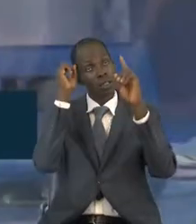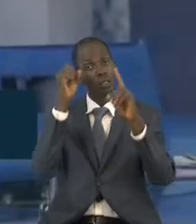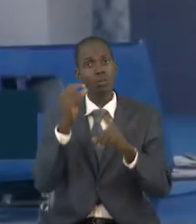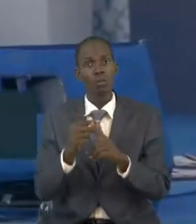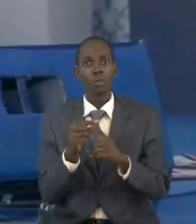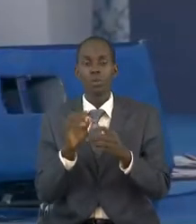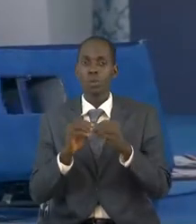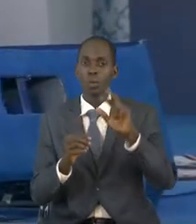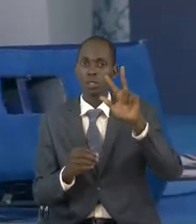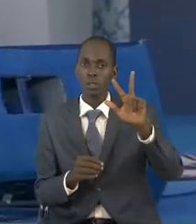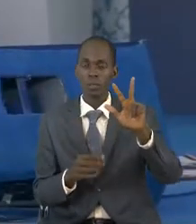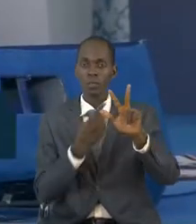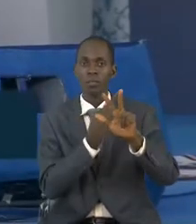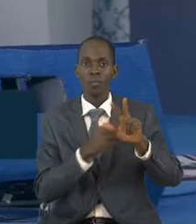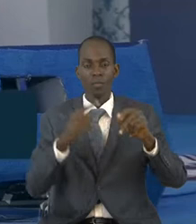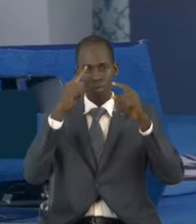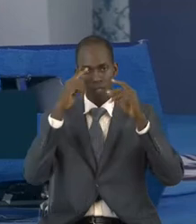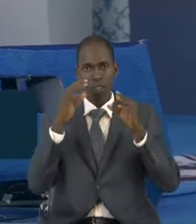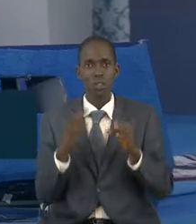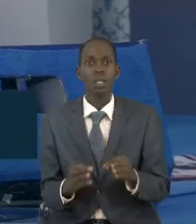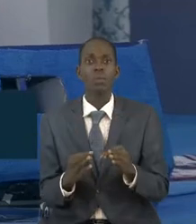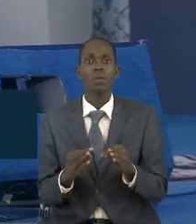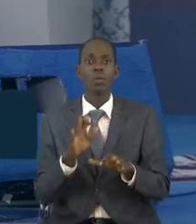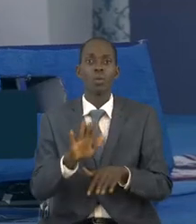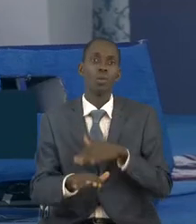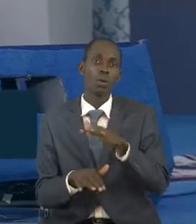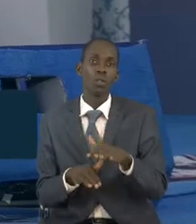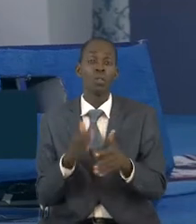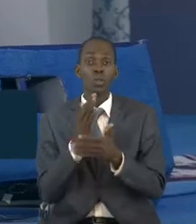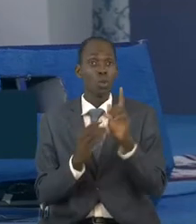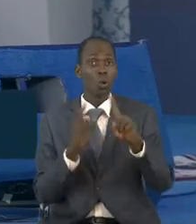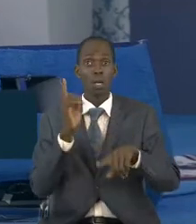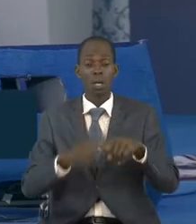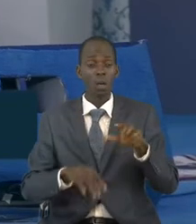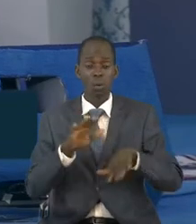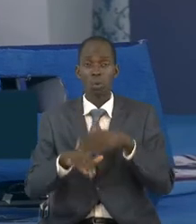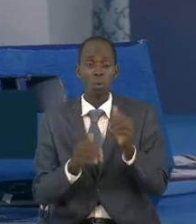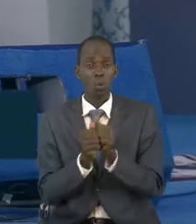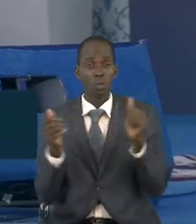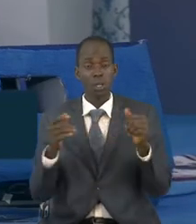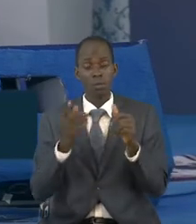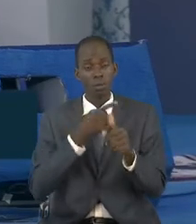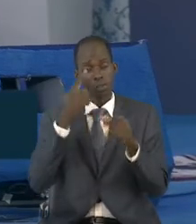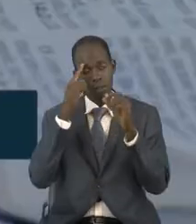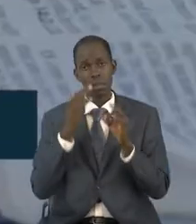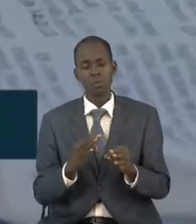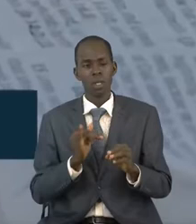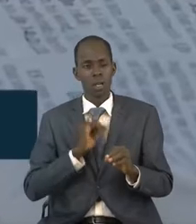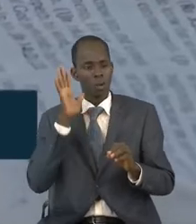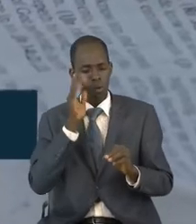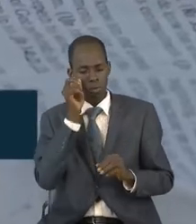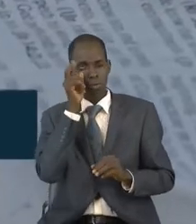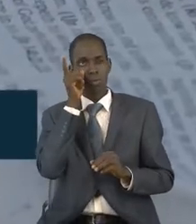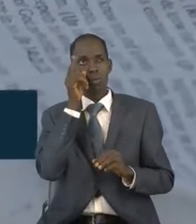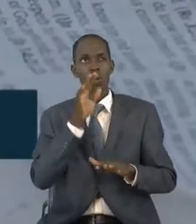determined walk. Now, somebody cannot walk except he determines, I'm going to rise up, I'm going to walk, I'm going to get